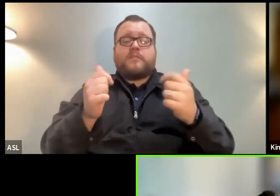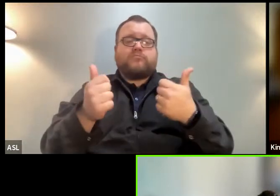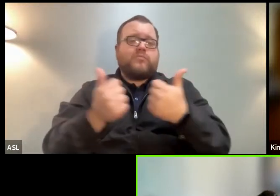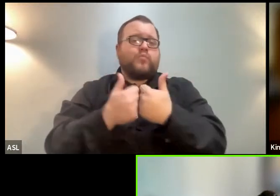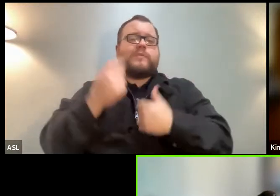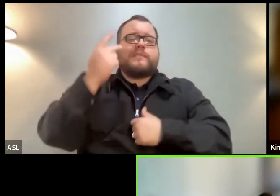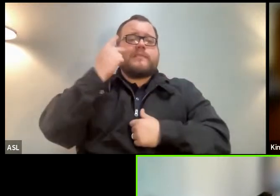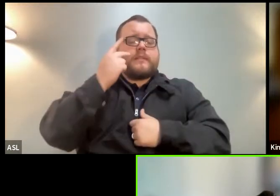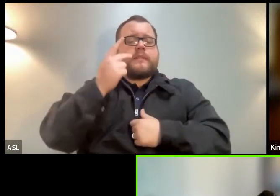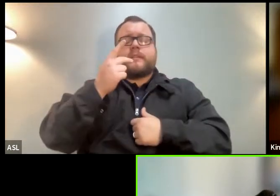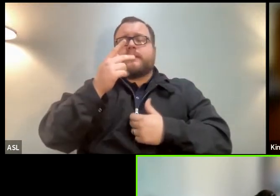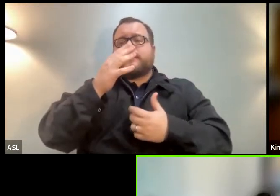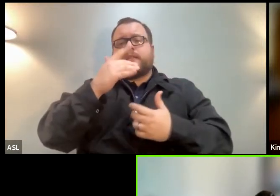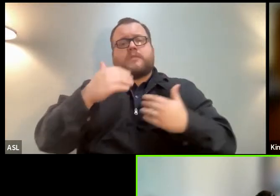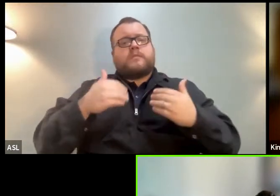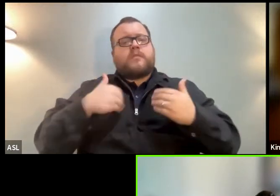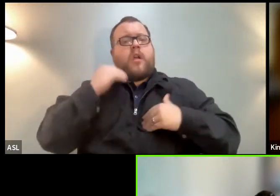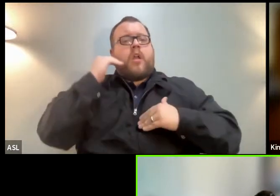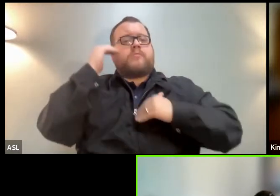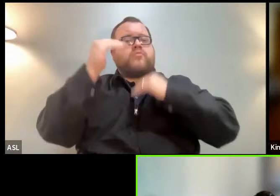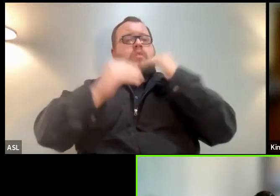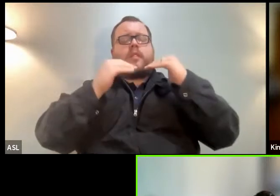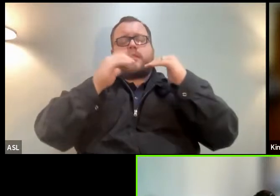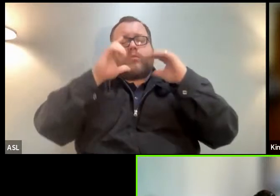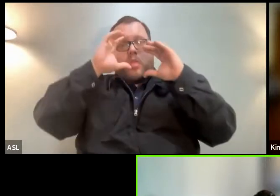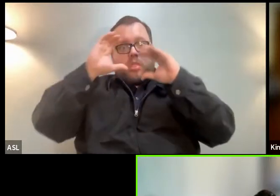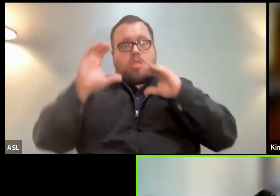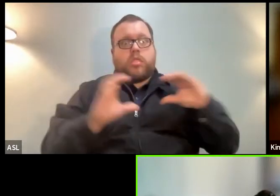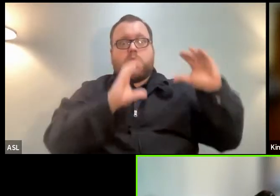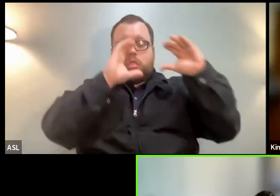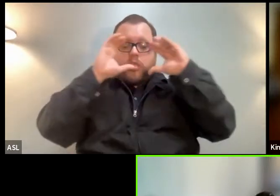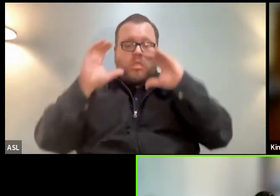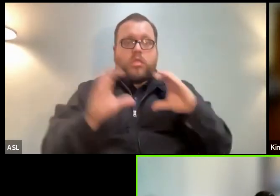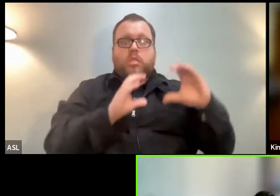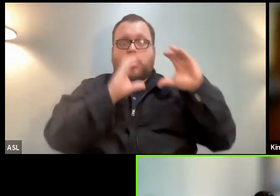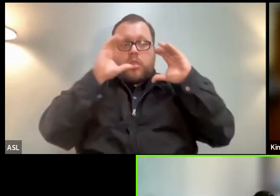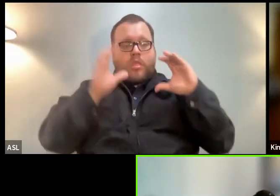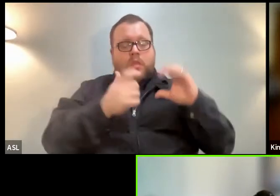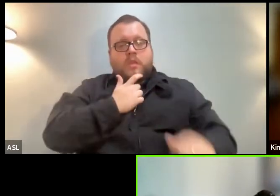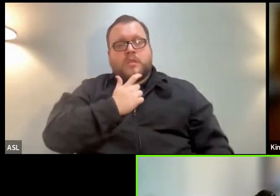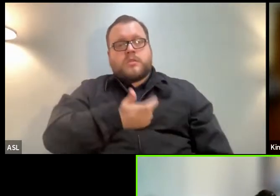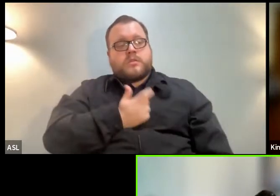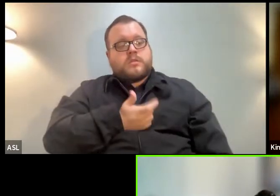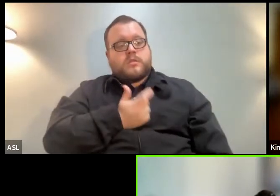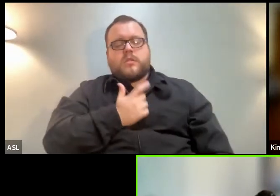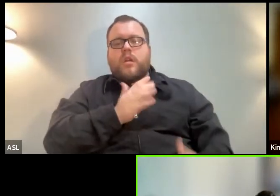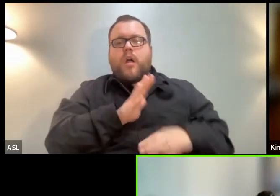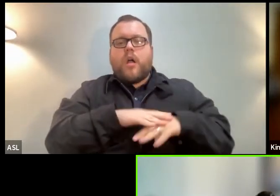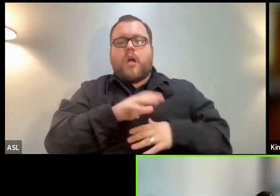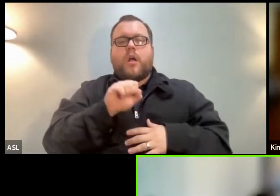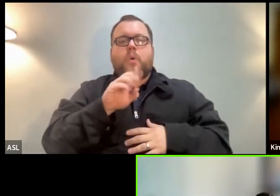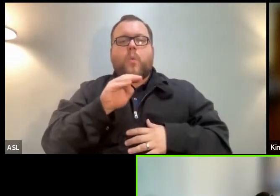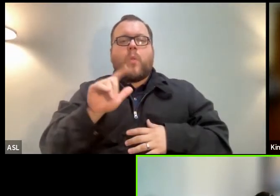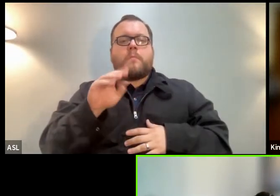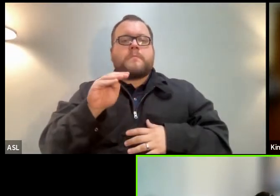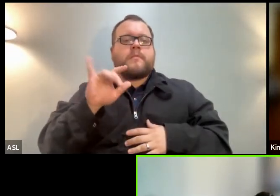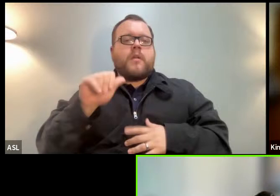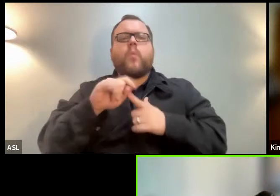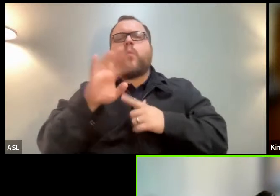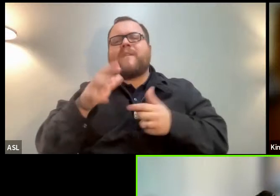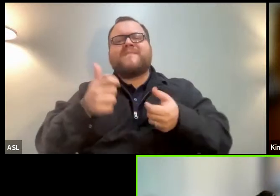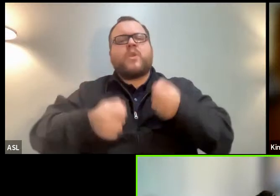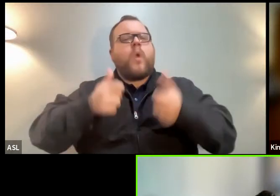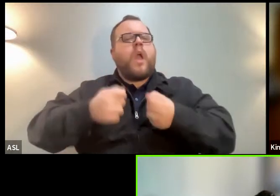young adults staying up all night, either on social media or playing video games.